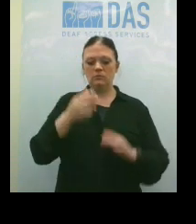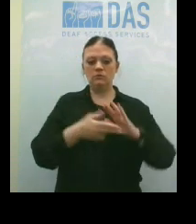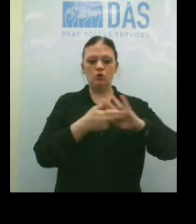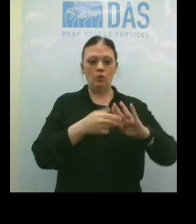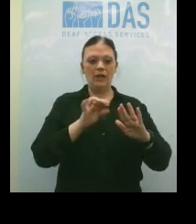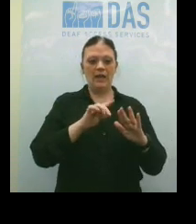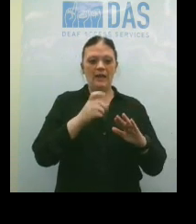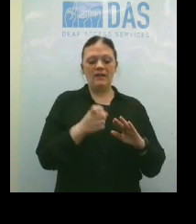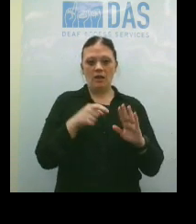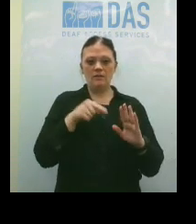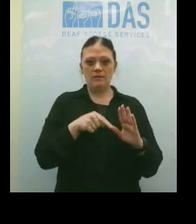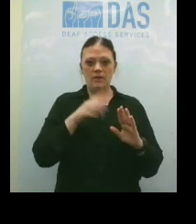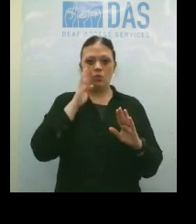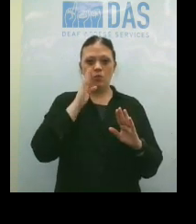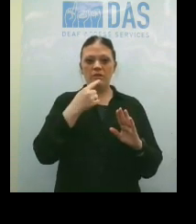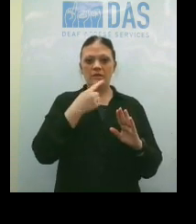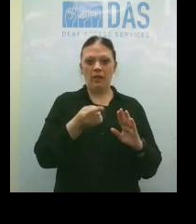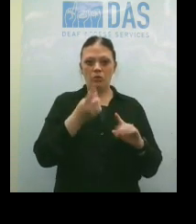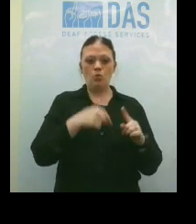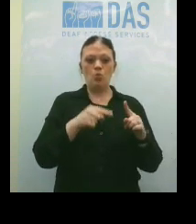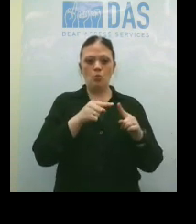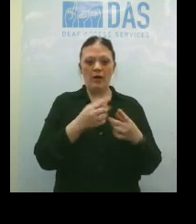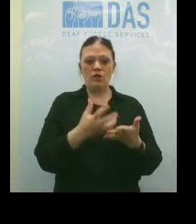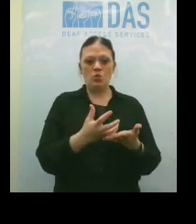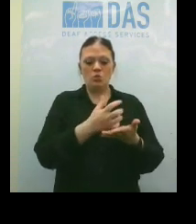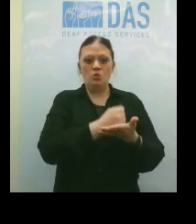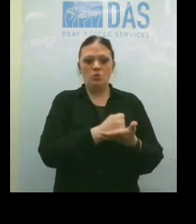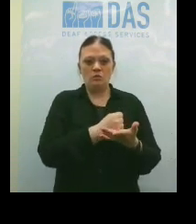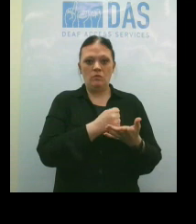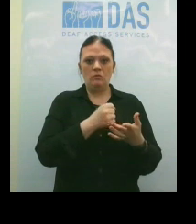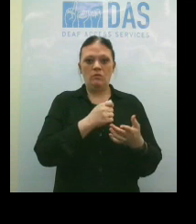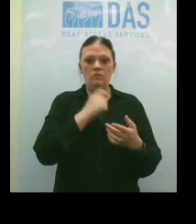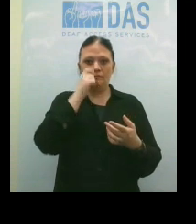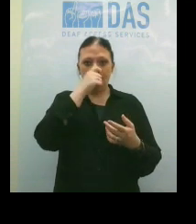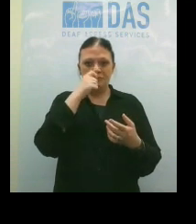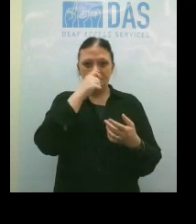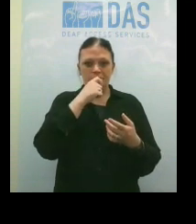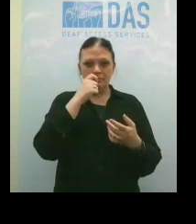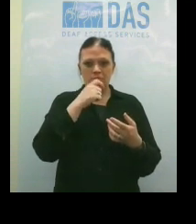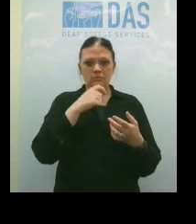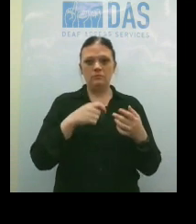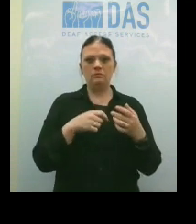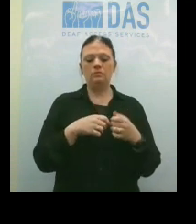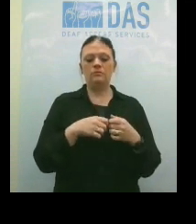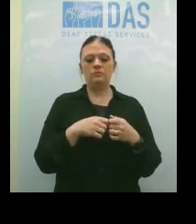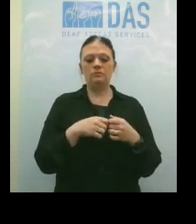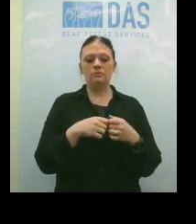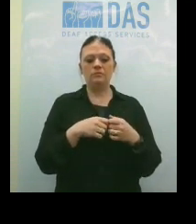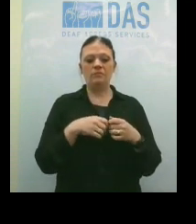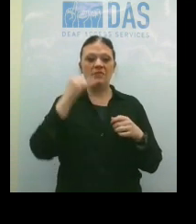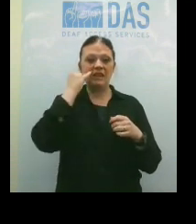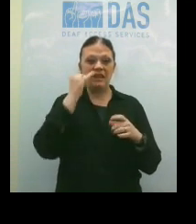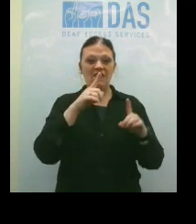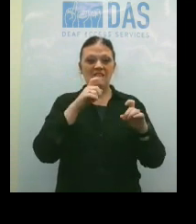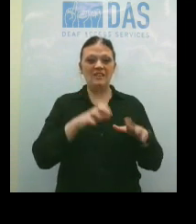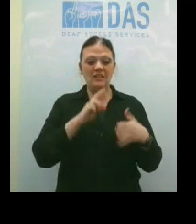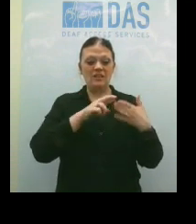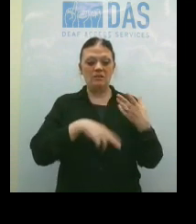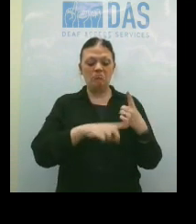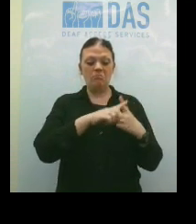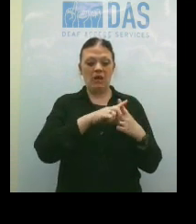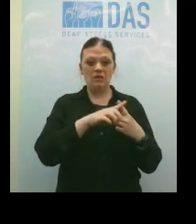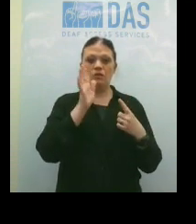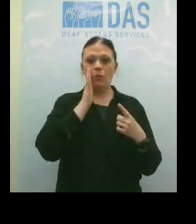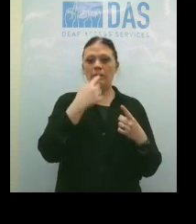the time when you had the sample collected, and that's mostly with a nose swab or nasal swab, if the test is positive, it will